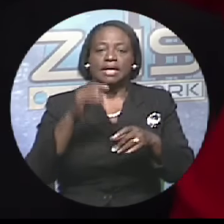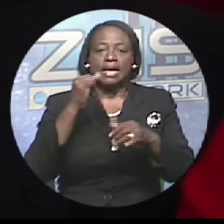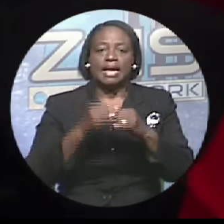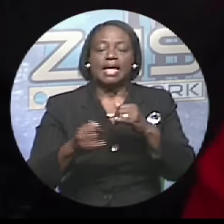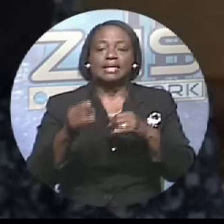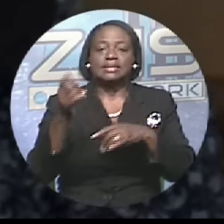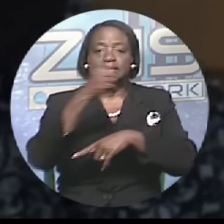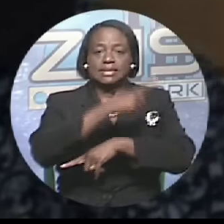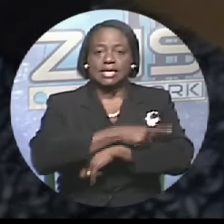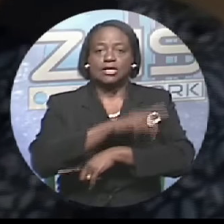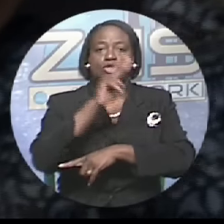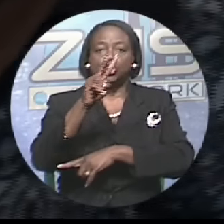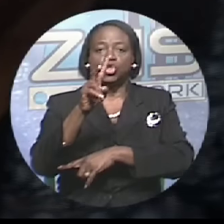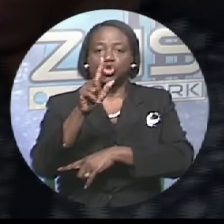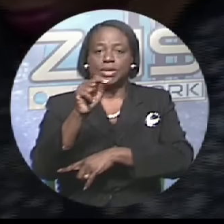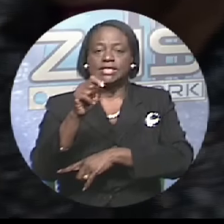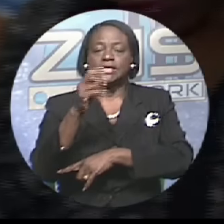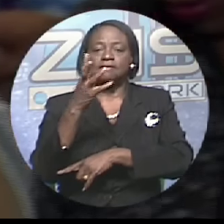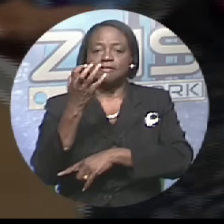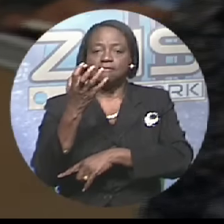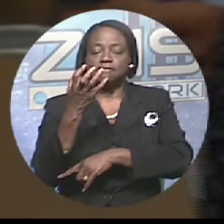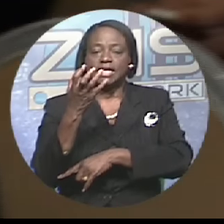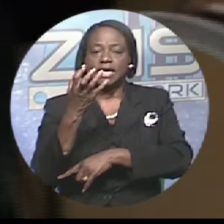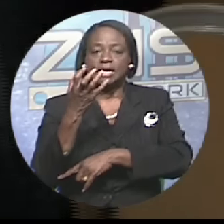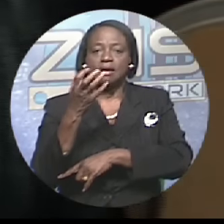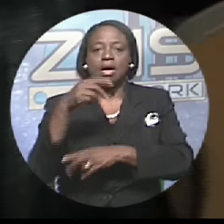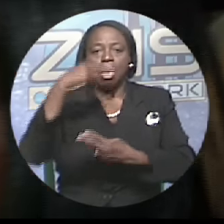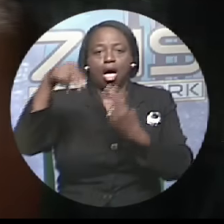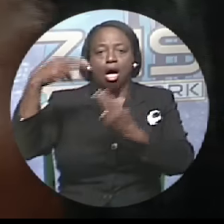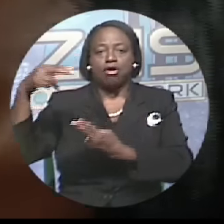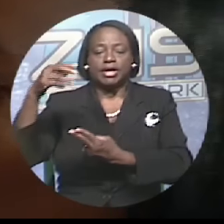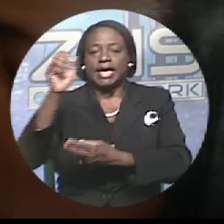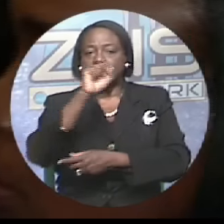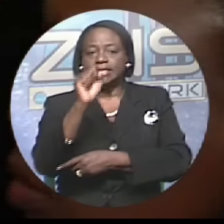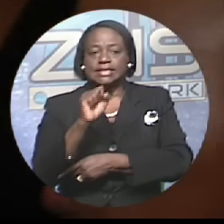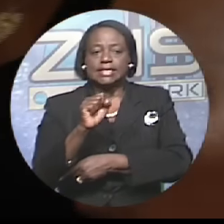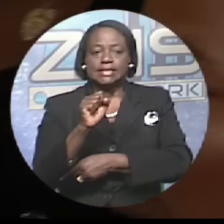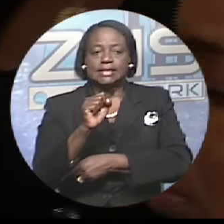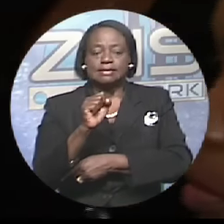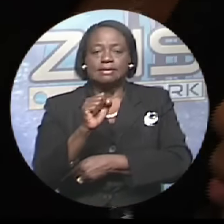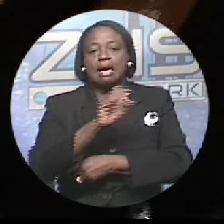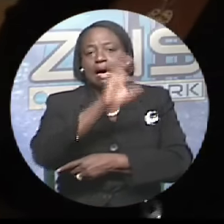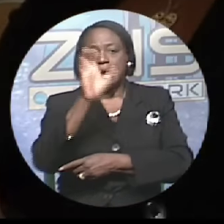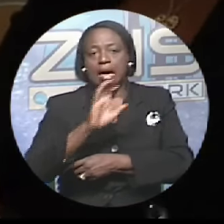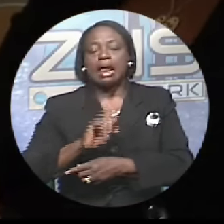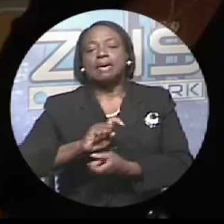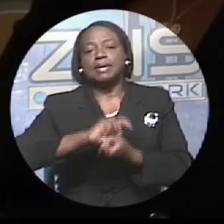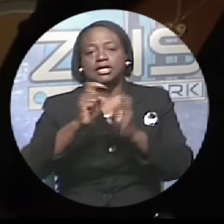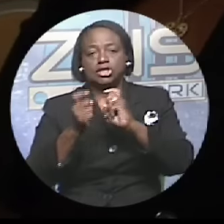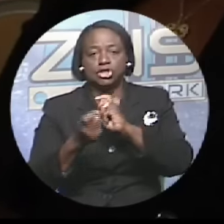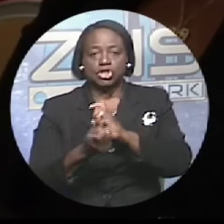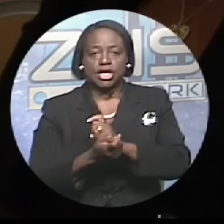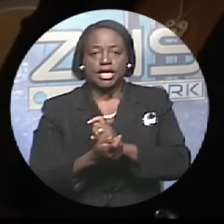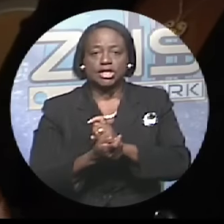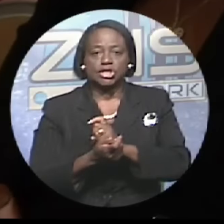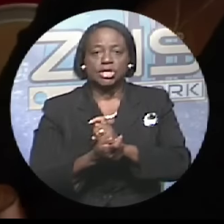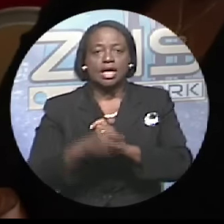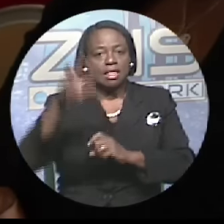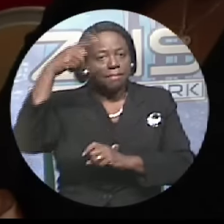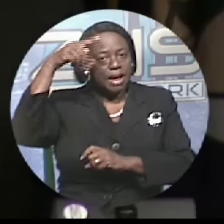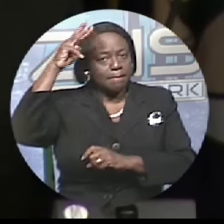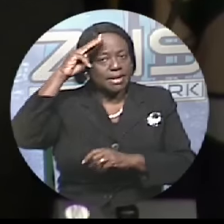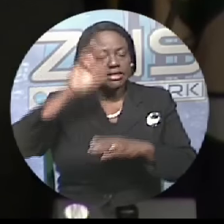2015 hurricane season and as world leaders meet in Paris for a climate change summit. Former Prime Minister of Jamaica, the Most Honorable